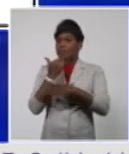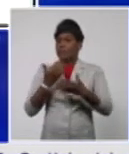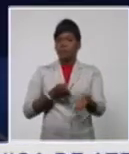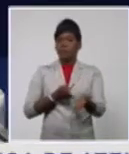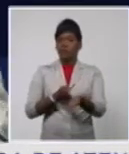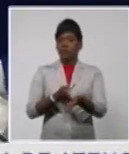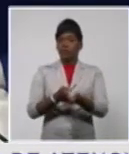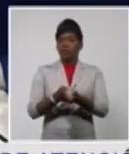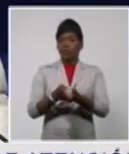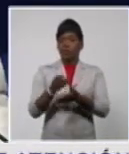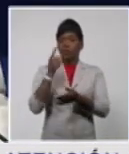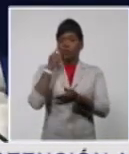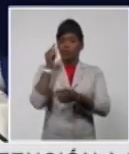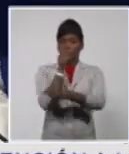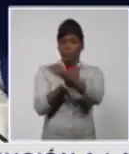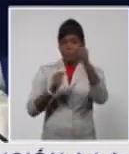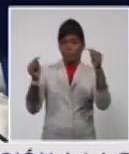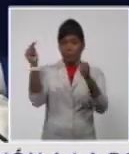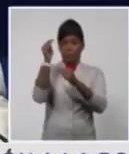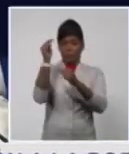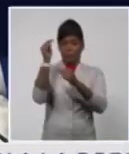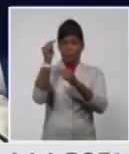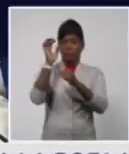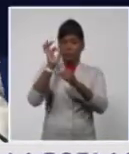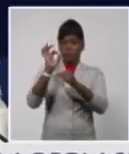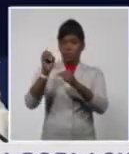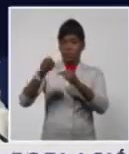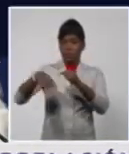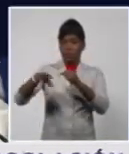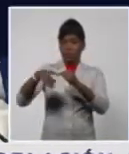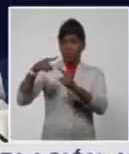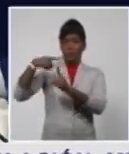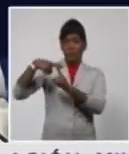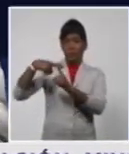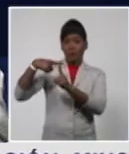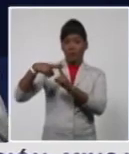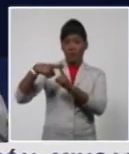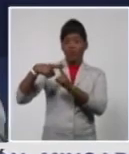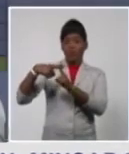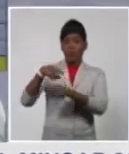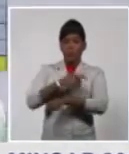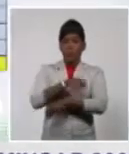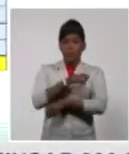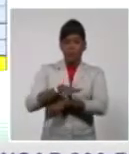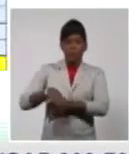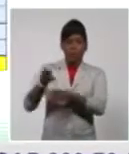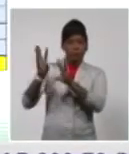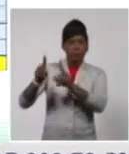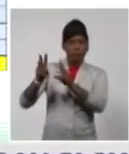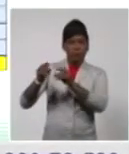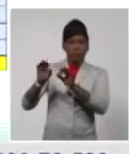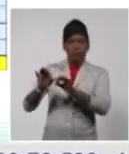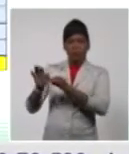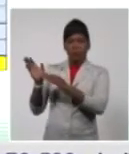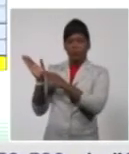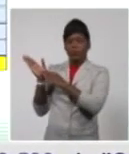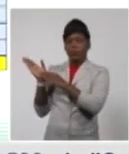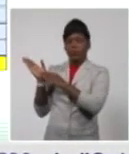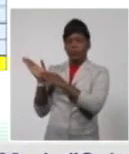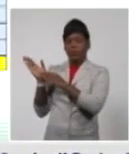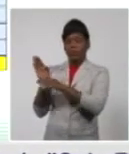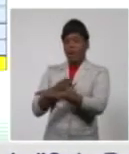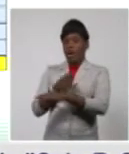Ávila. Therefore, Ciego de Ávila's confirmed rate per 100,000 inhabitants is the highest in the